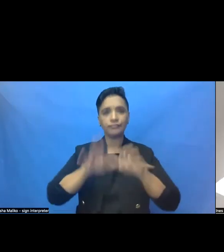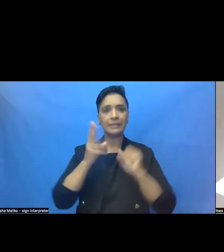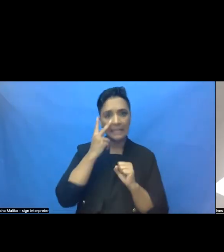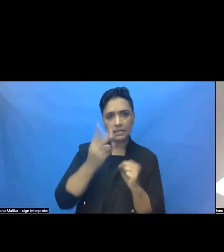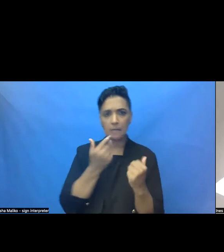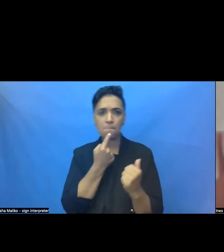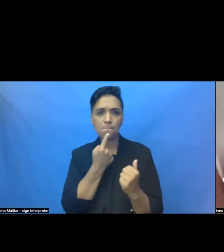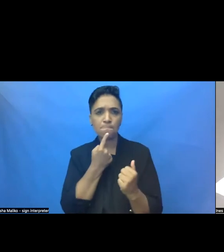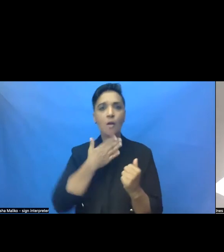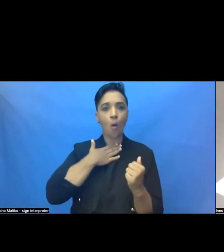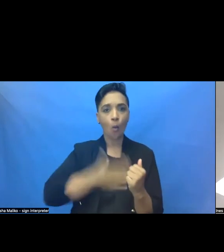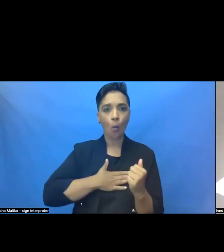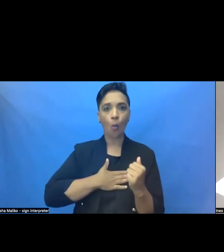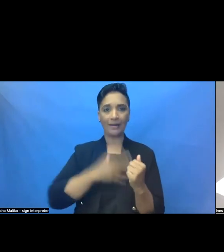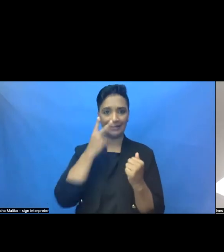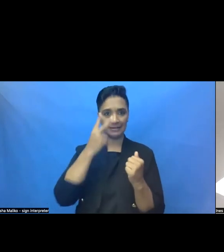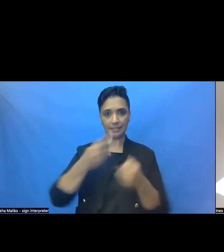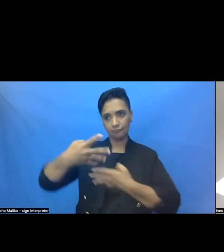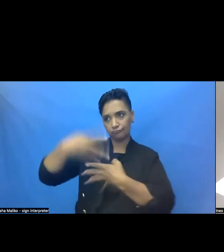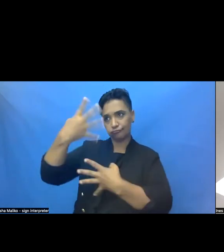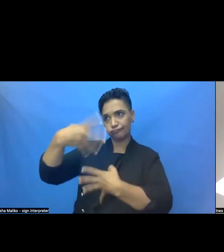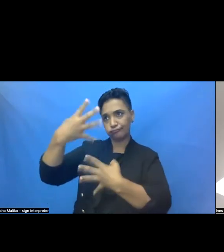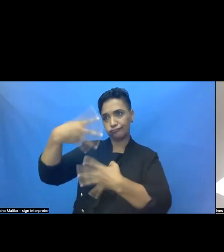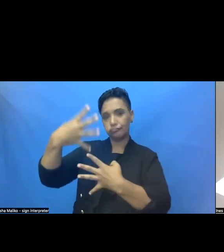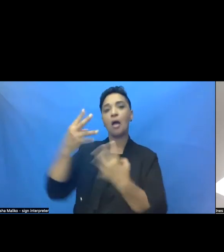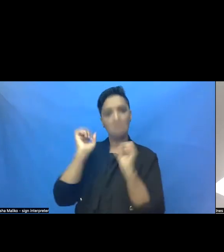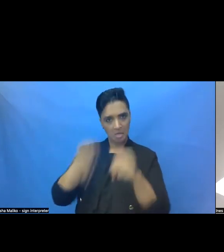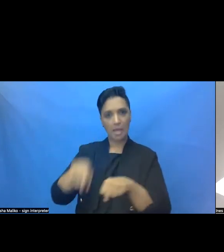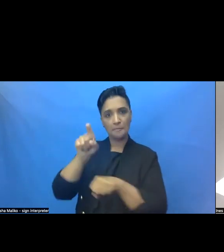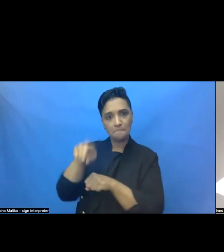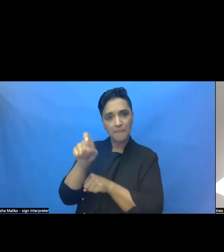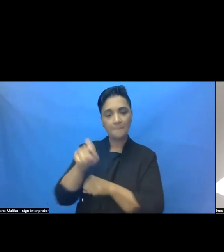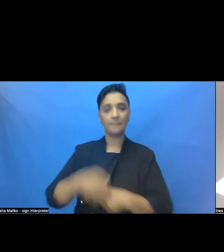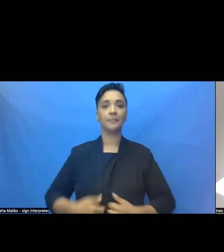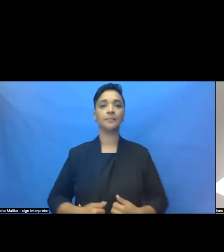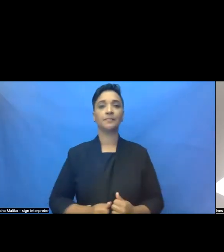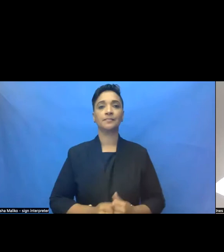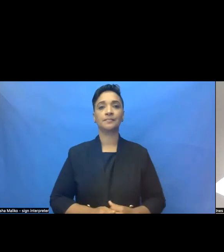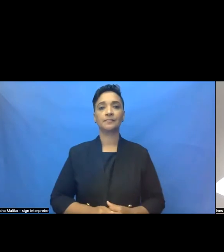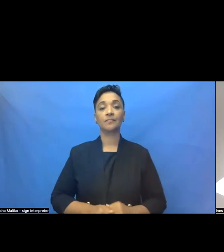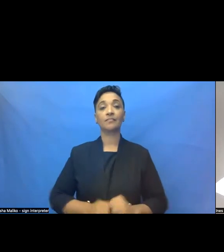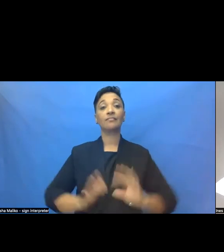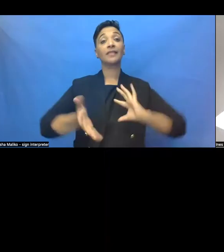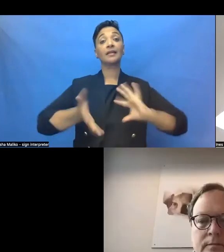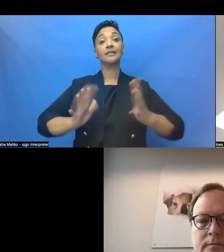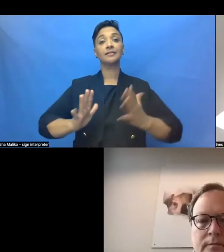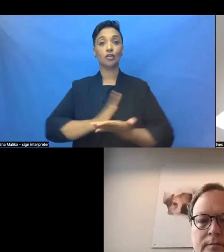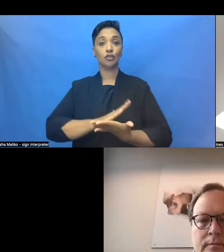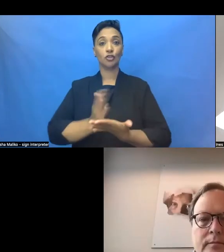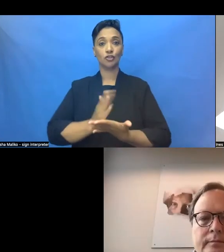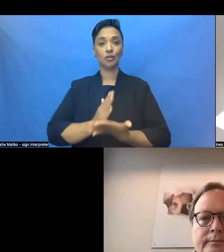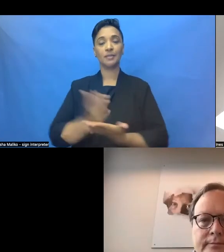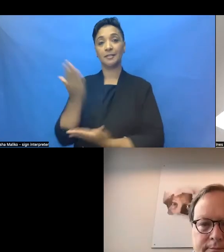prefer to look at your captions separately. We have with us two sign language interpreters, Natasha